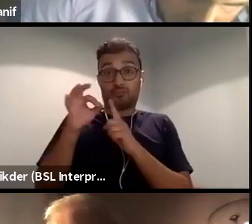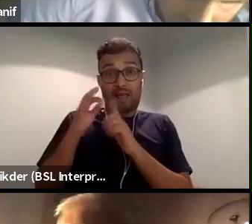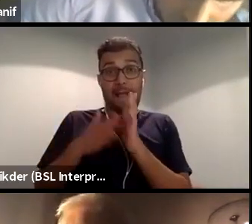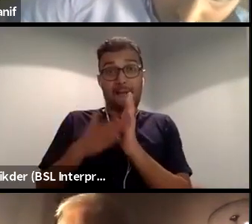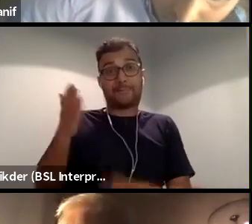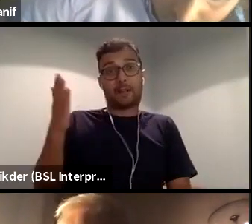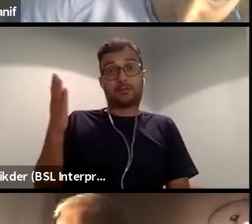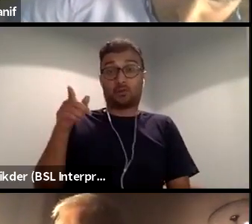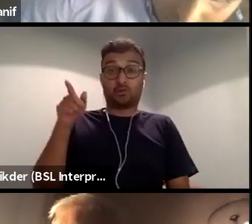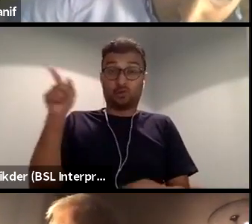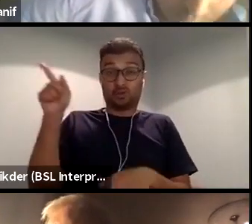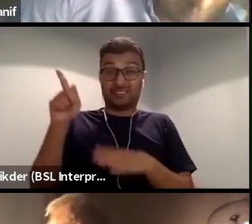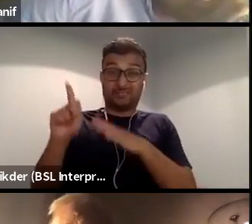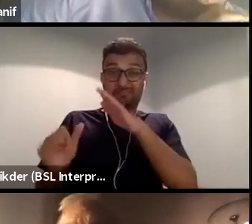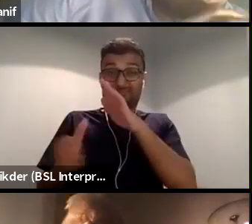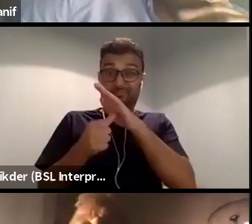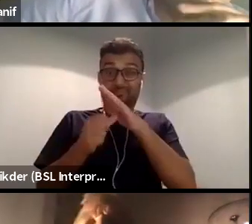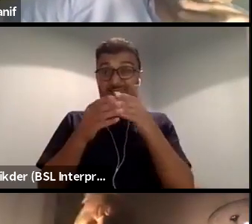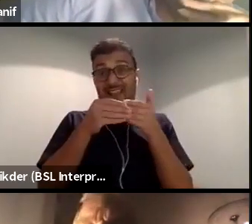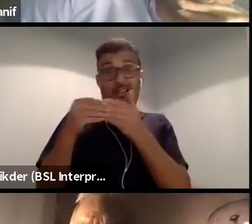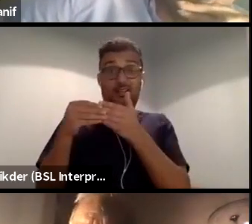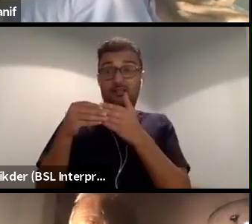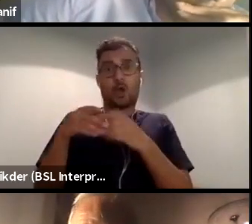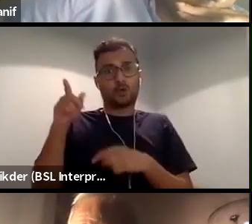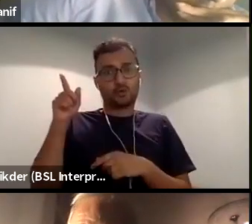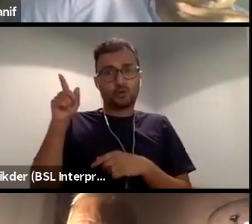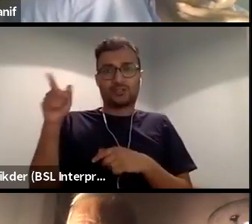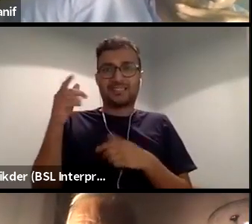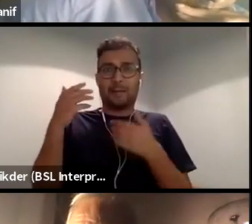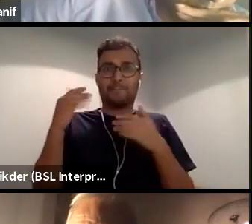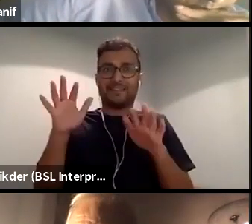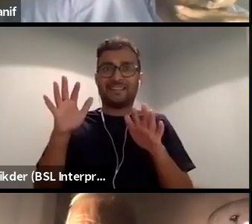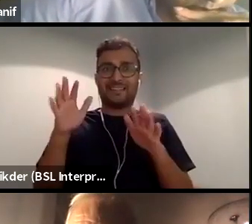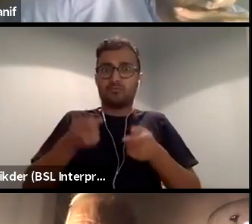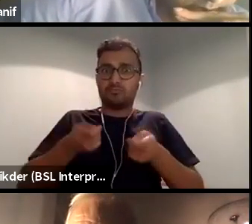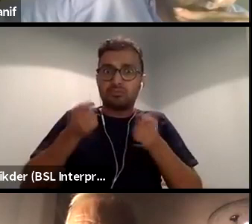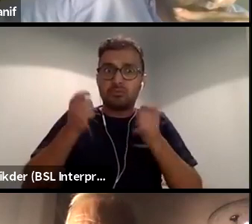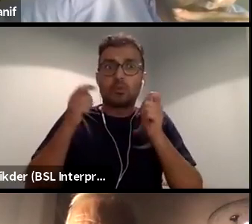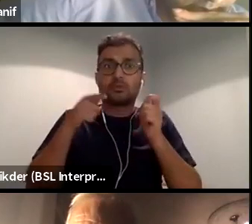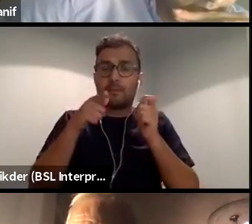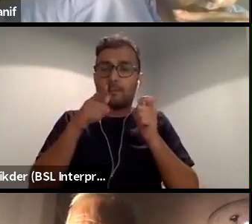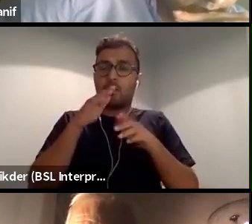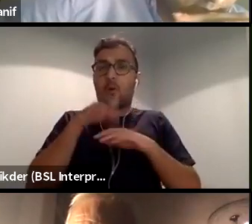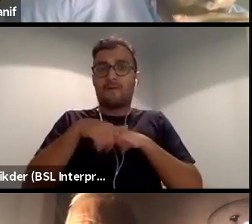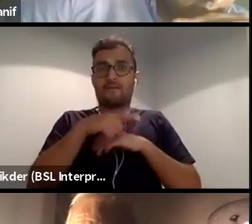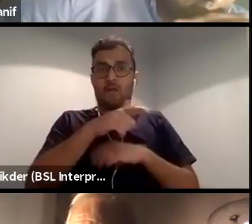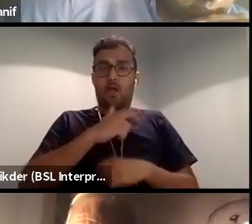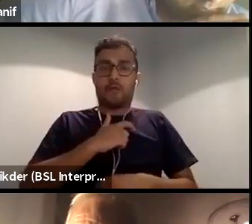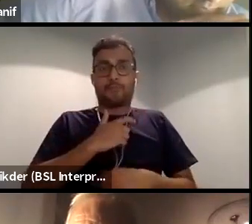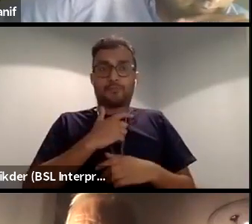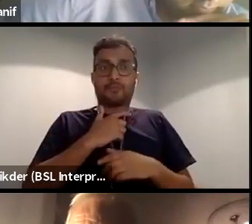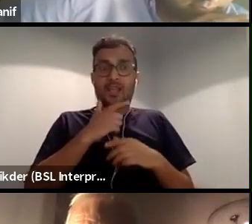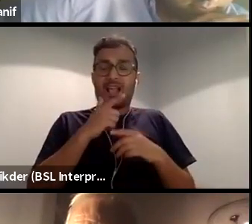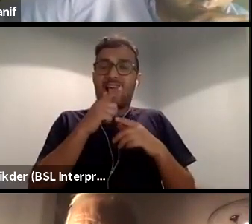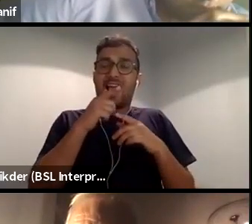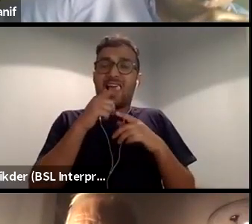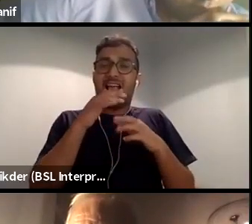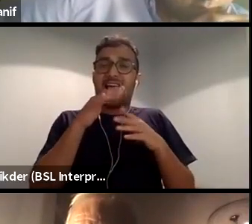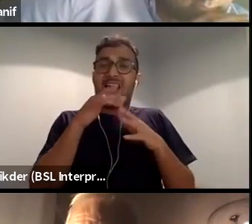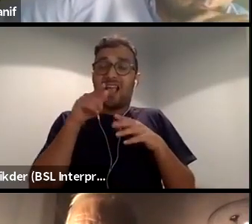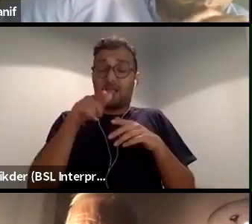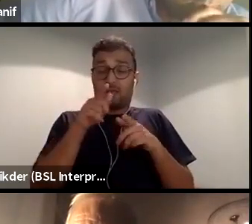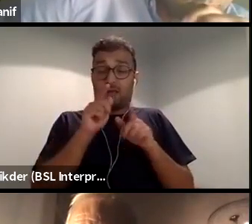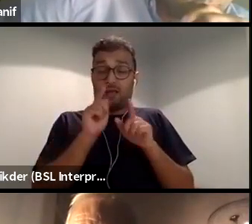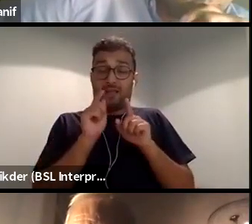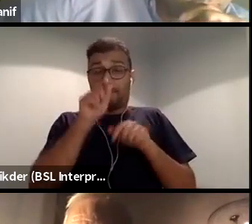highlighting the role that was played, and she was talking about the ability of the attacker to